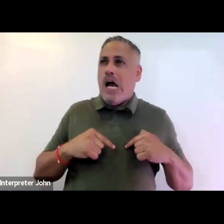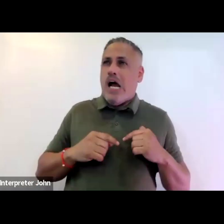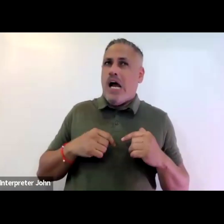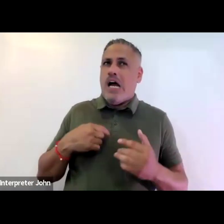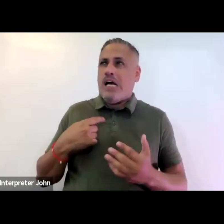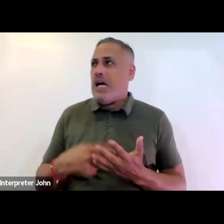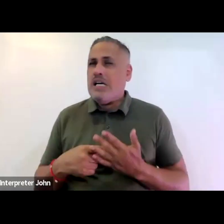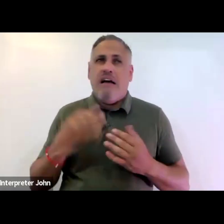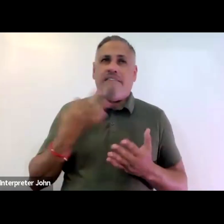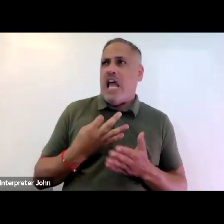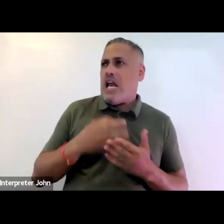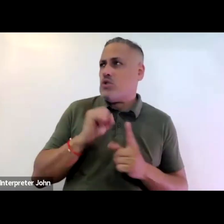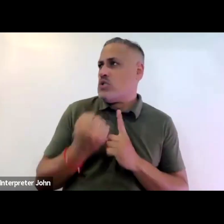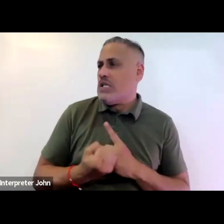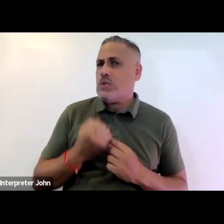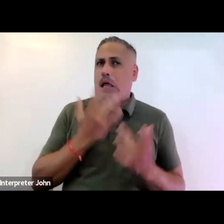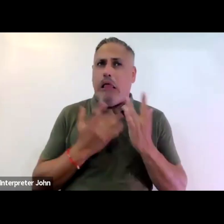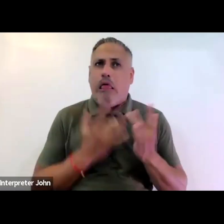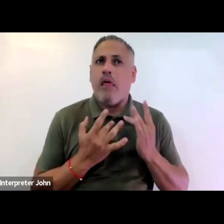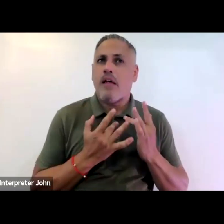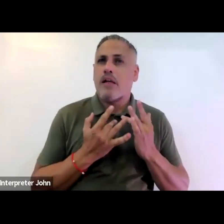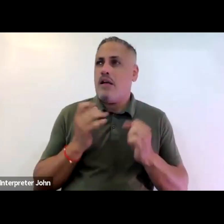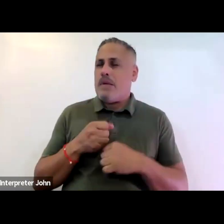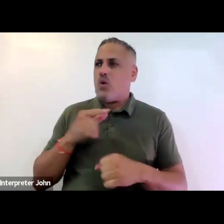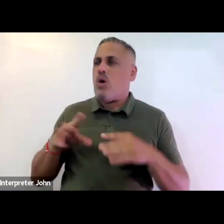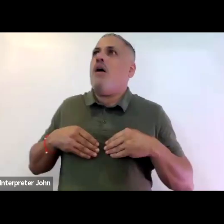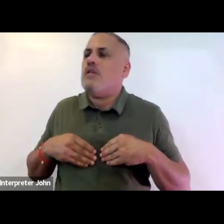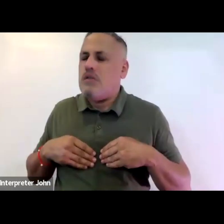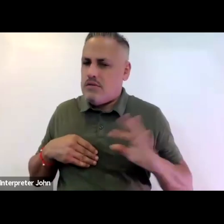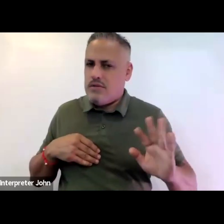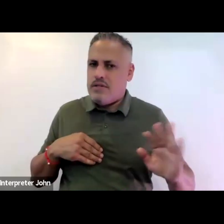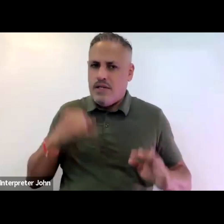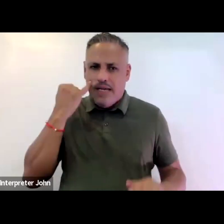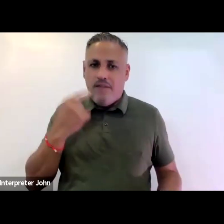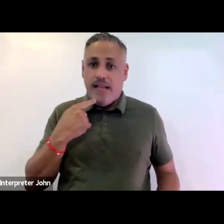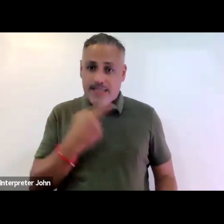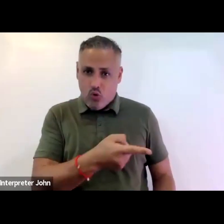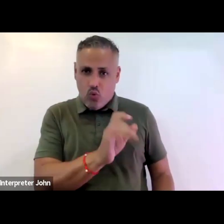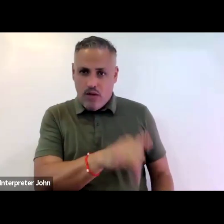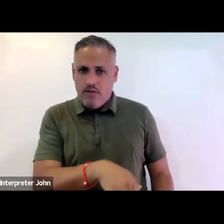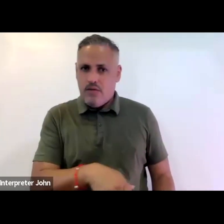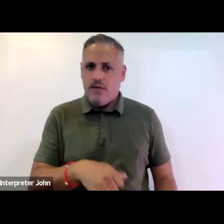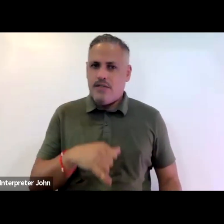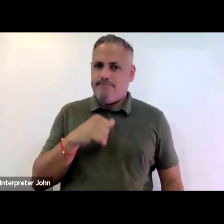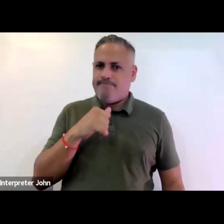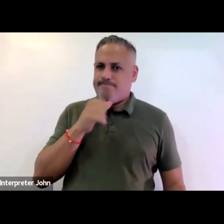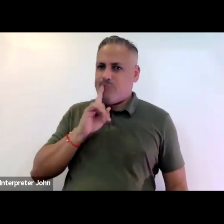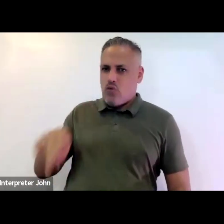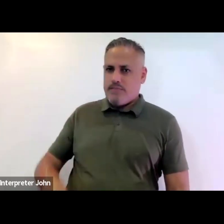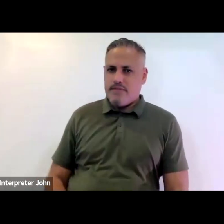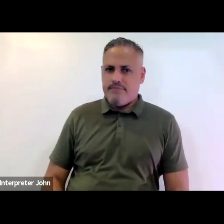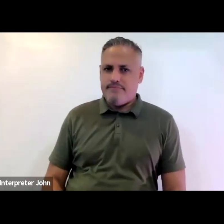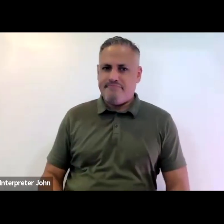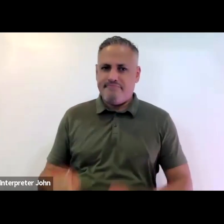around your financial situation and it will make you fold. So if they say that, say, um, don't even address that, but